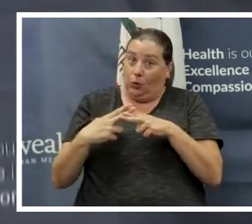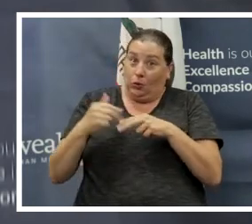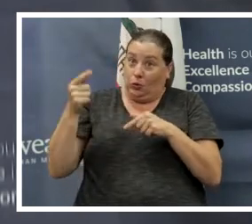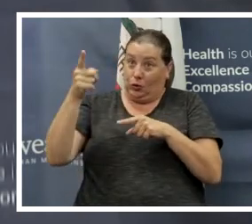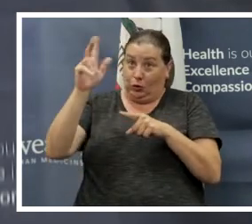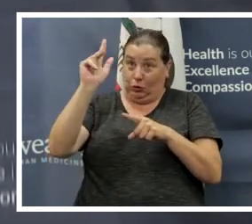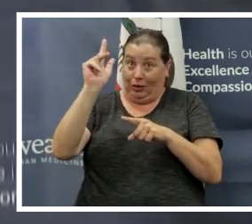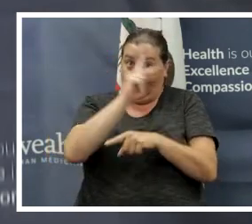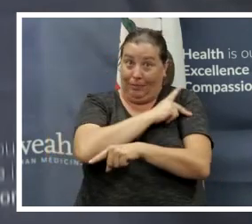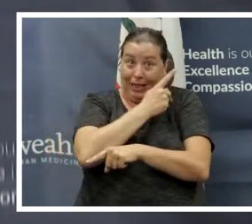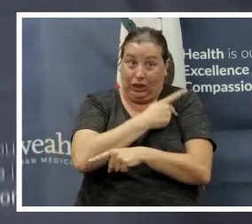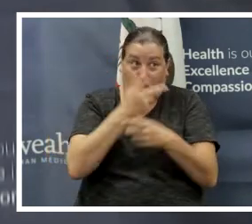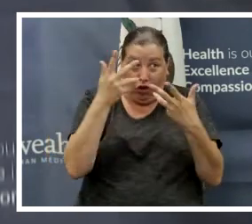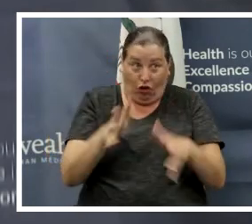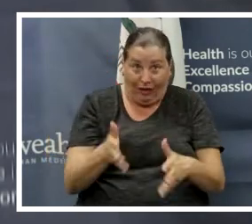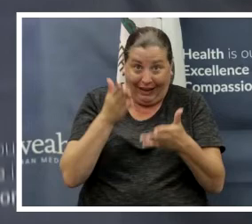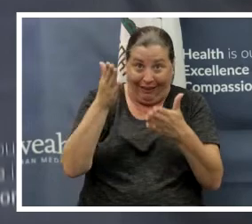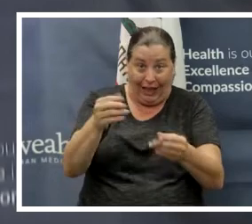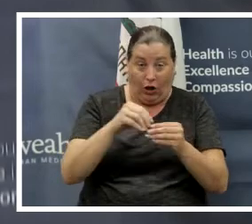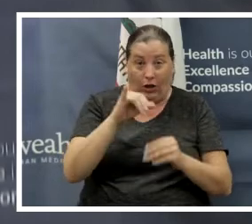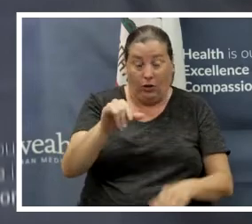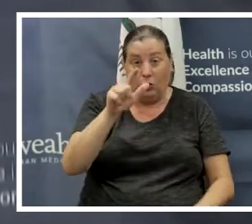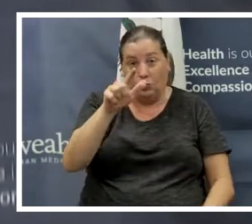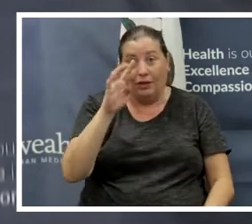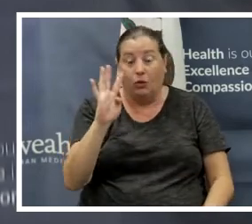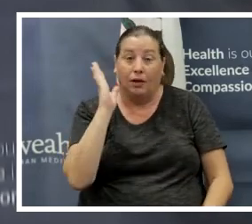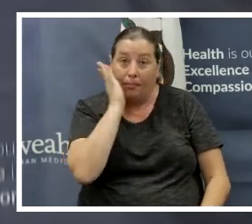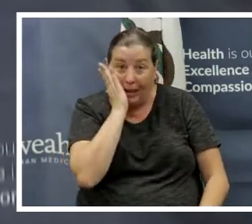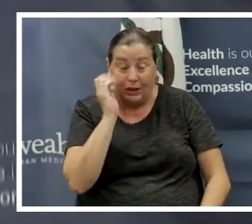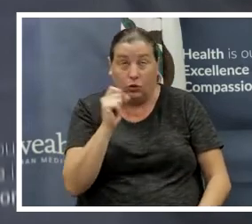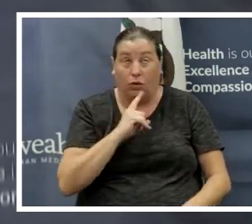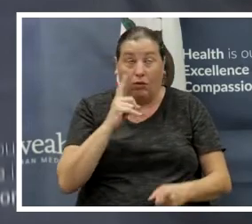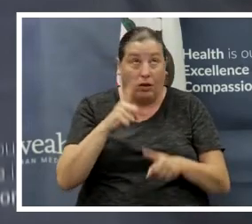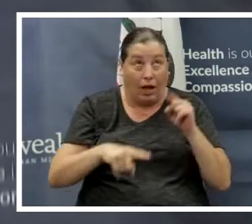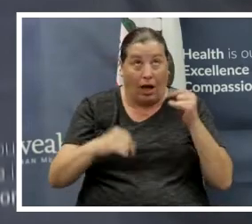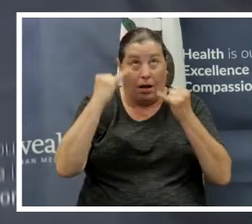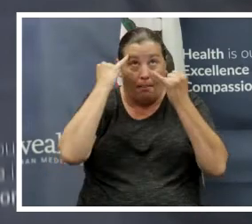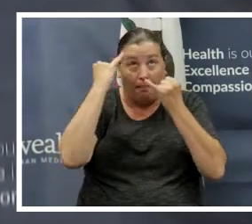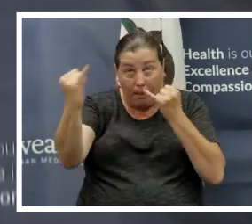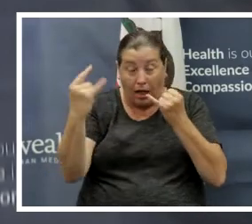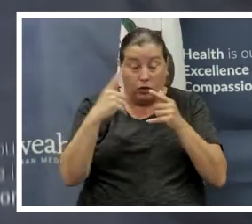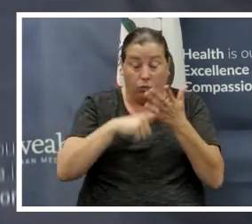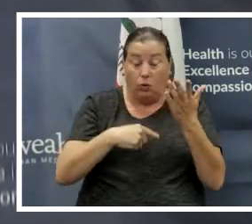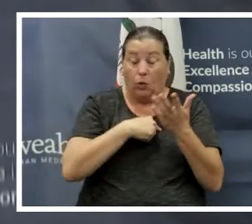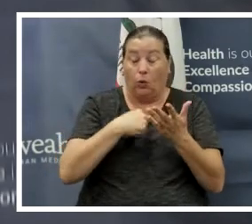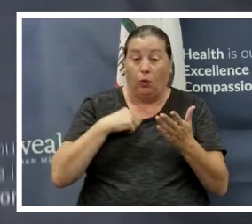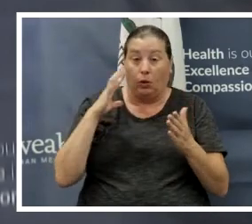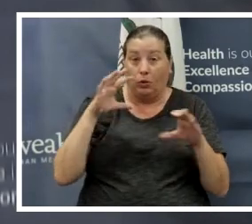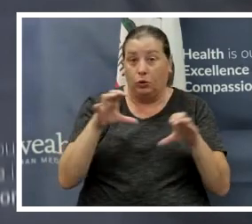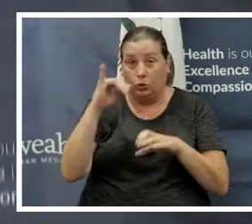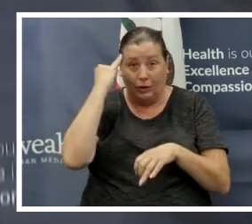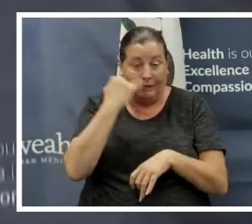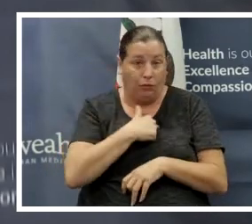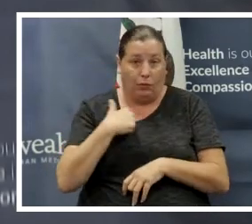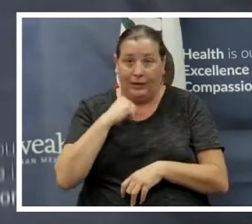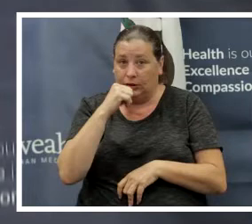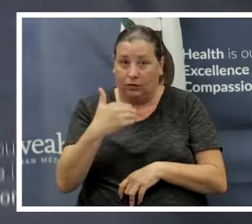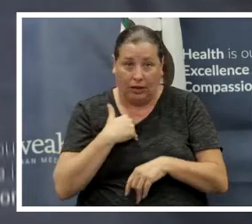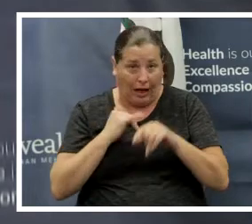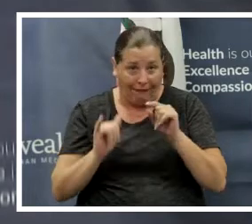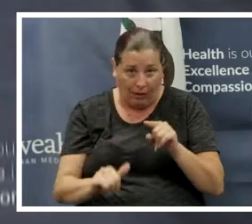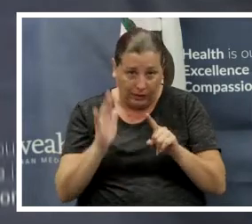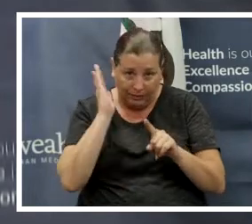24 beds today. So hard to imagine what we would be doing if we didn't have those additional beds. And then the 6th floor is a brand